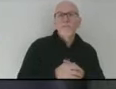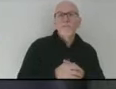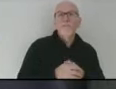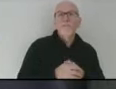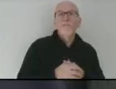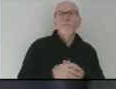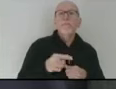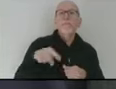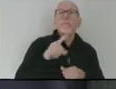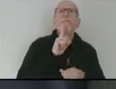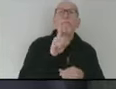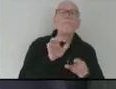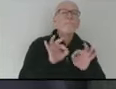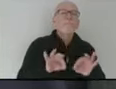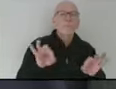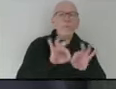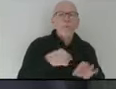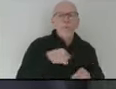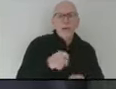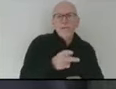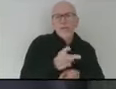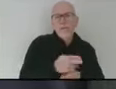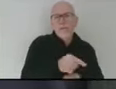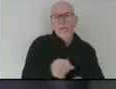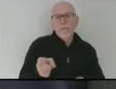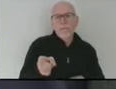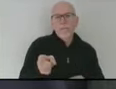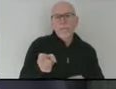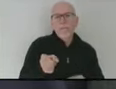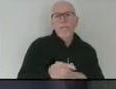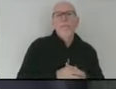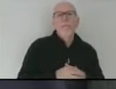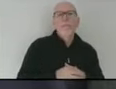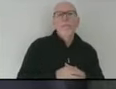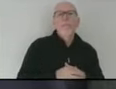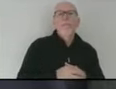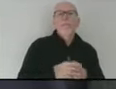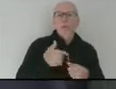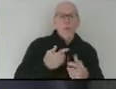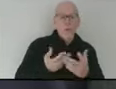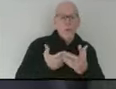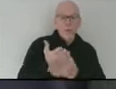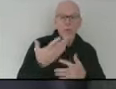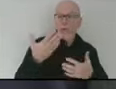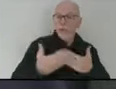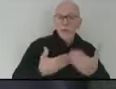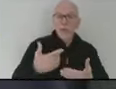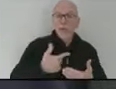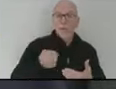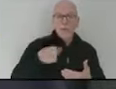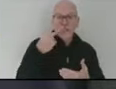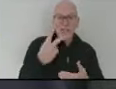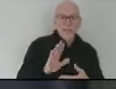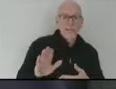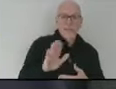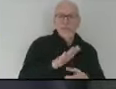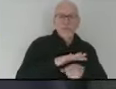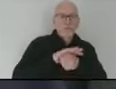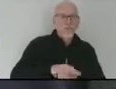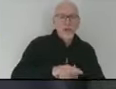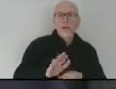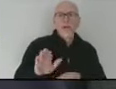are really important to take care of. And as we go through this and we see the level of angst, the amount of